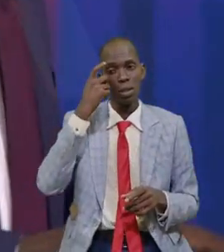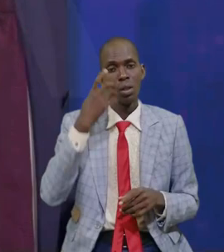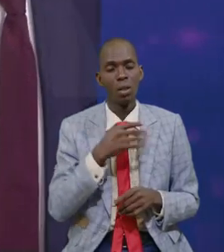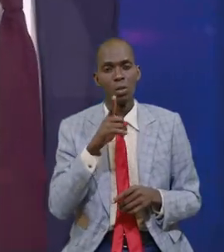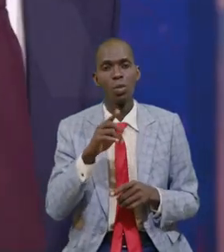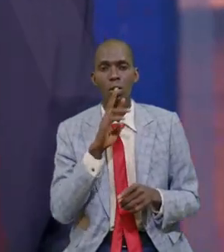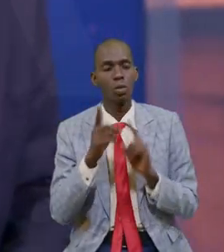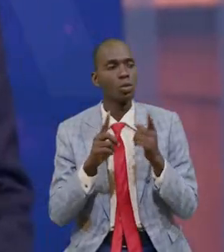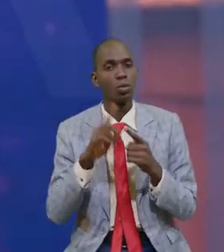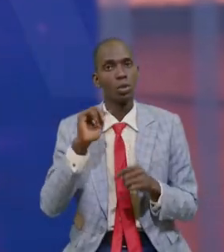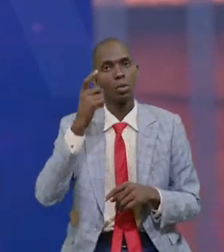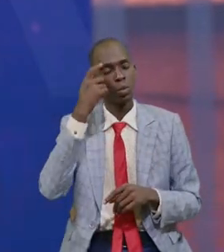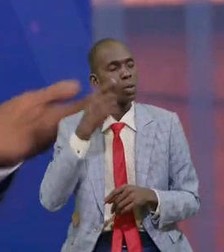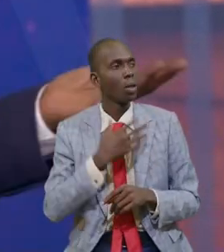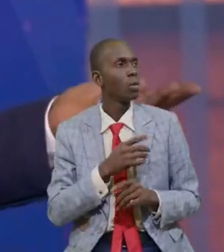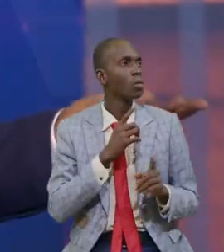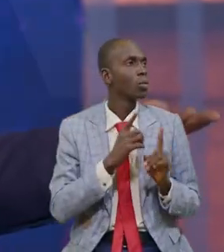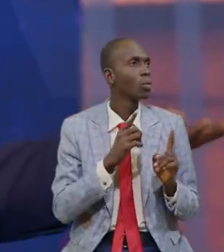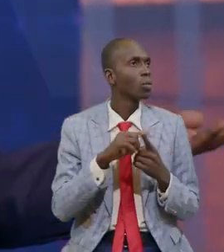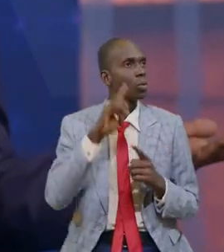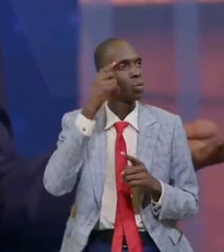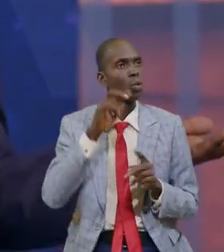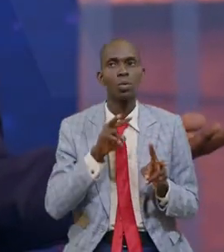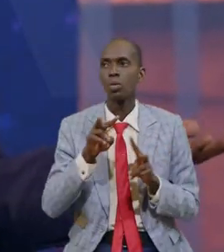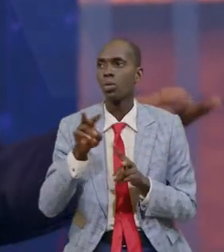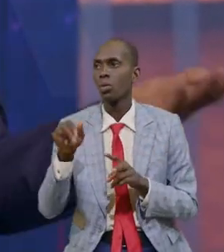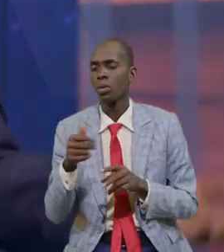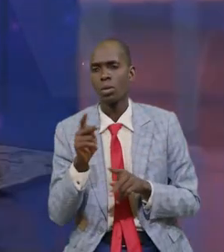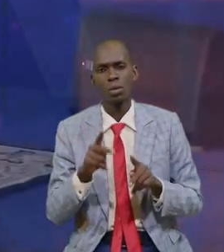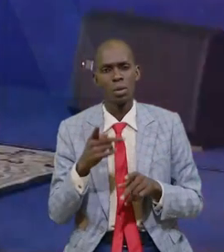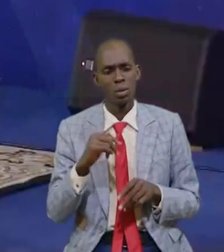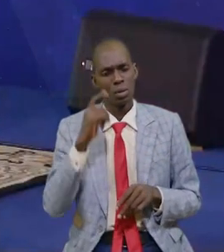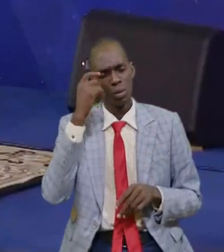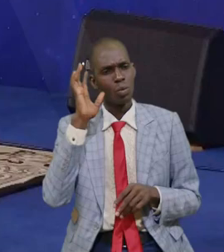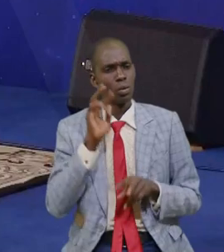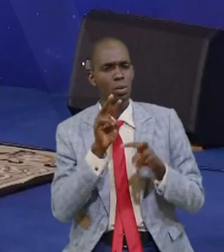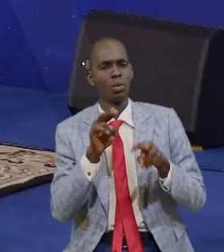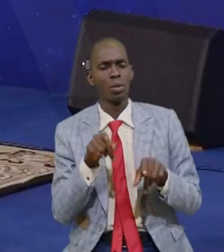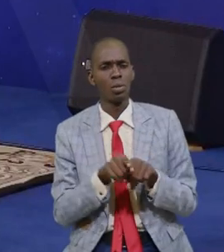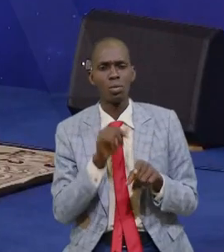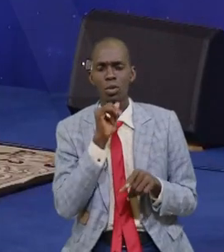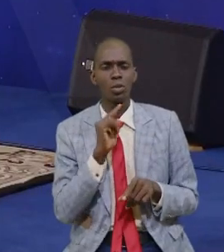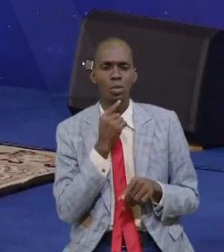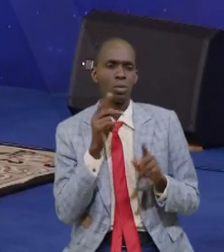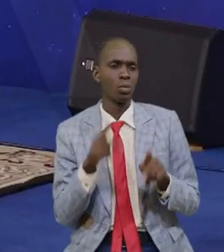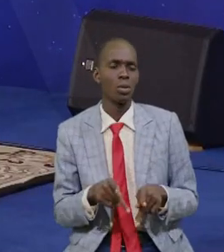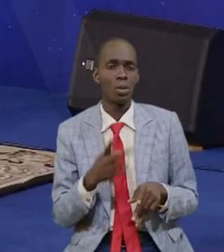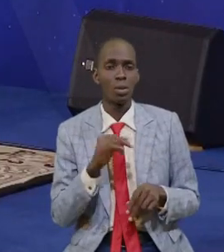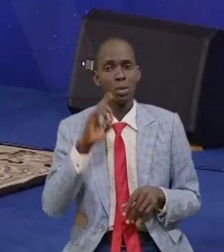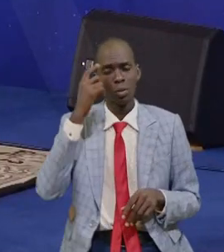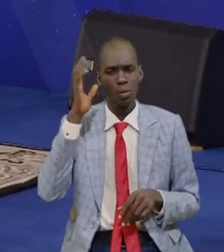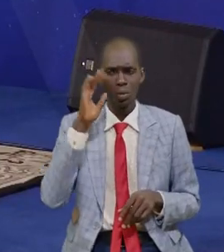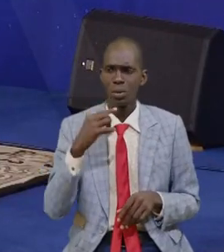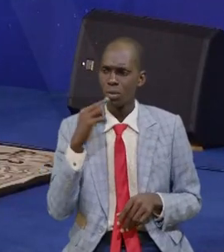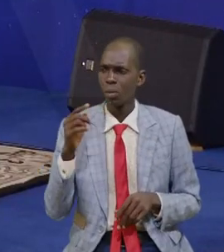a little child, like an infant, they'll not count you serious. The governor will say to, you know, the person, that, but why did you